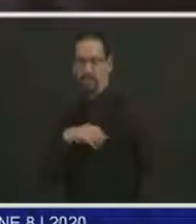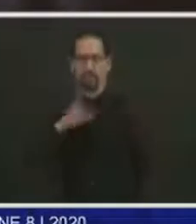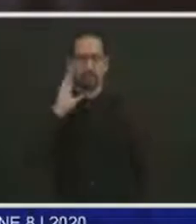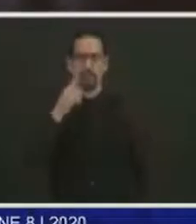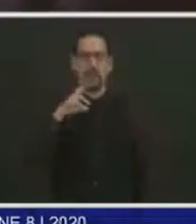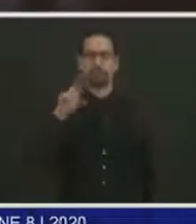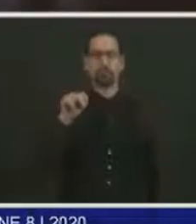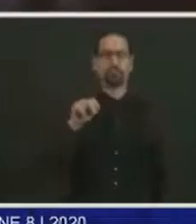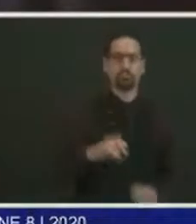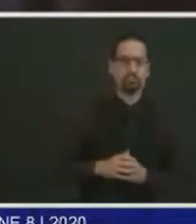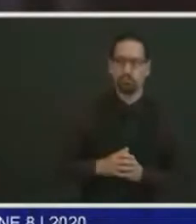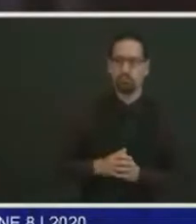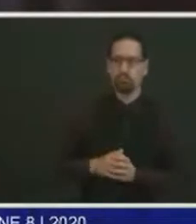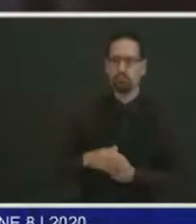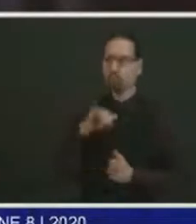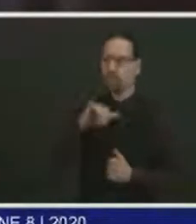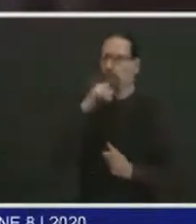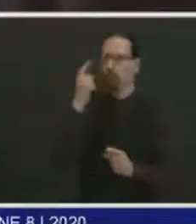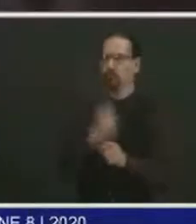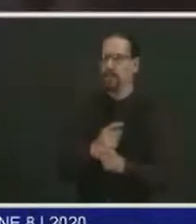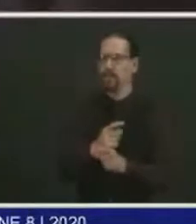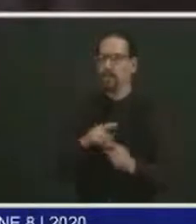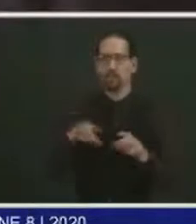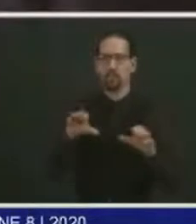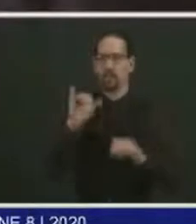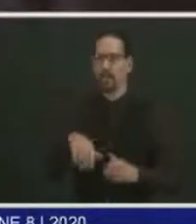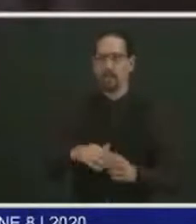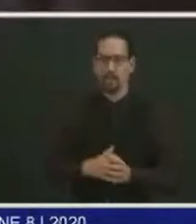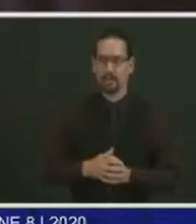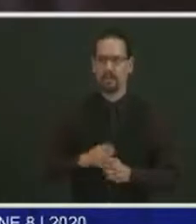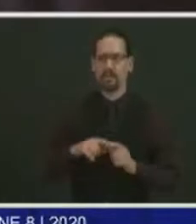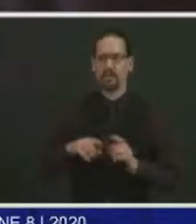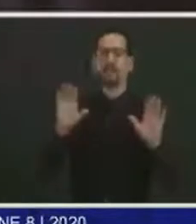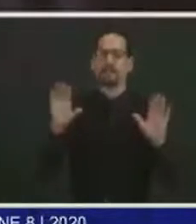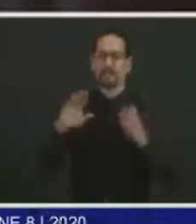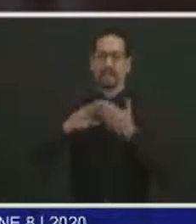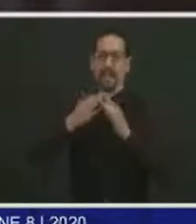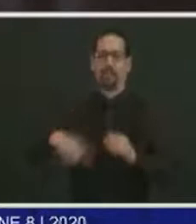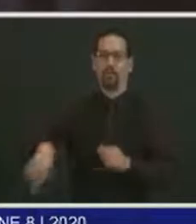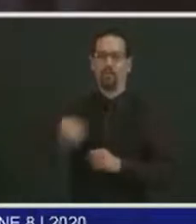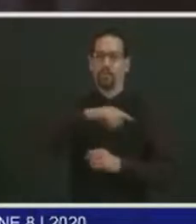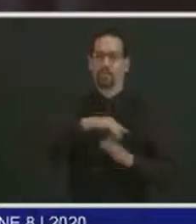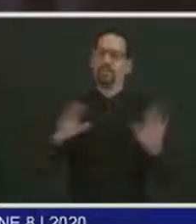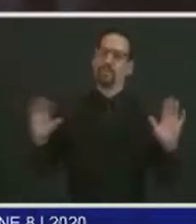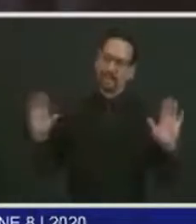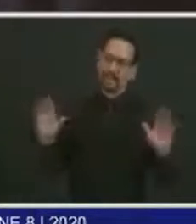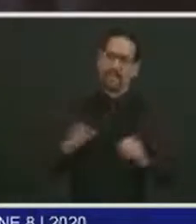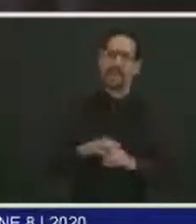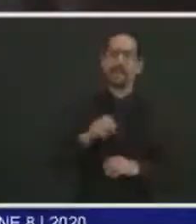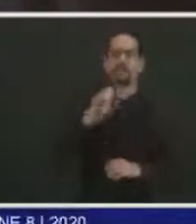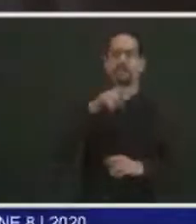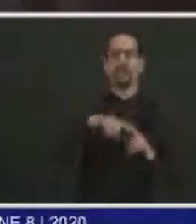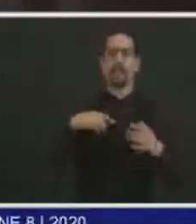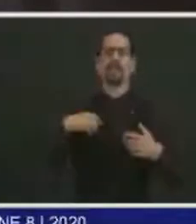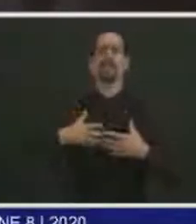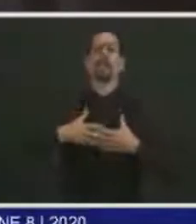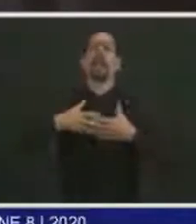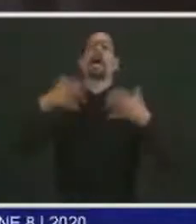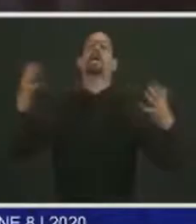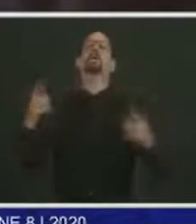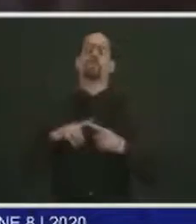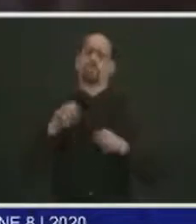No, I don't think that's the right answer. I think clearly we have a lot more work to do to stamp out